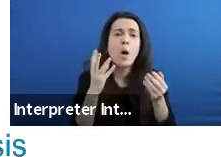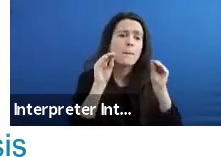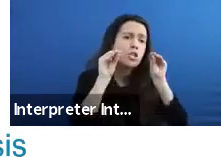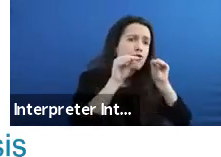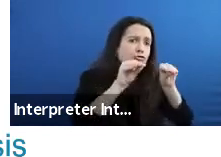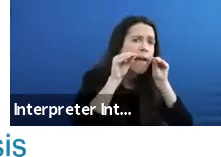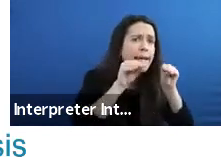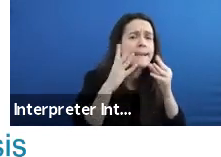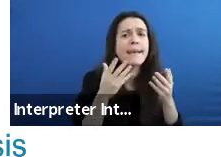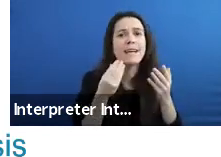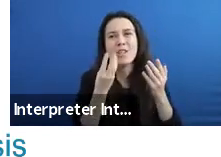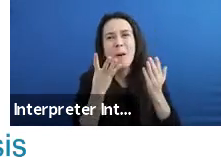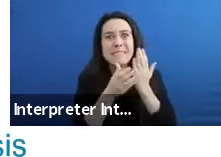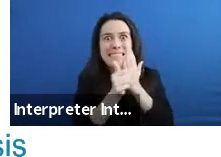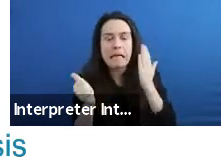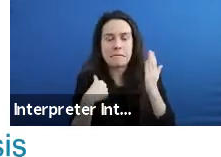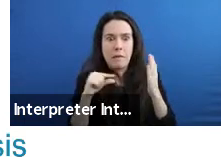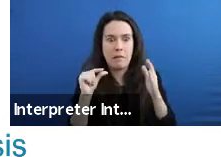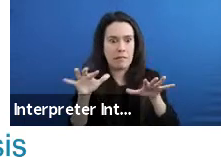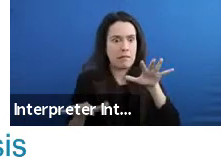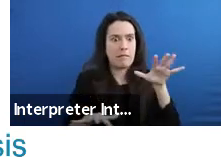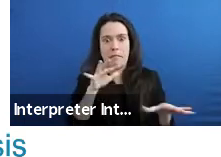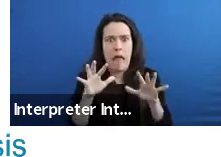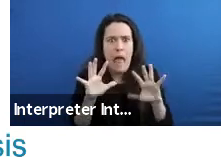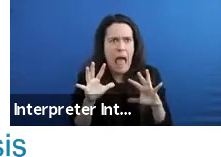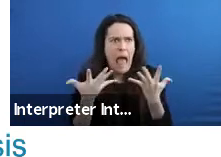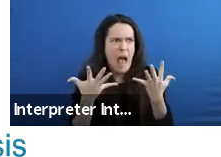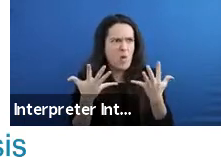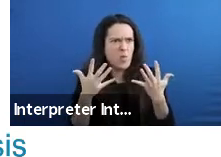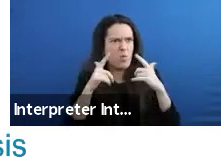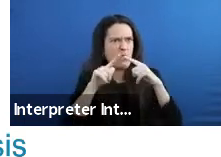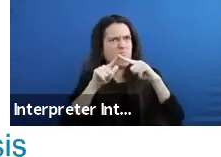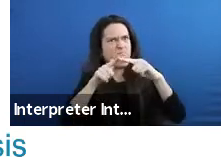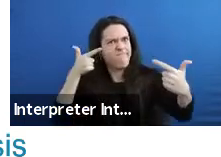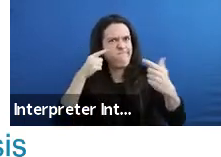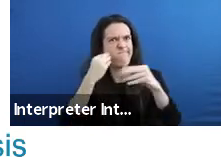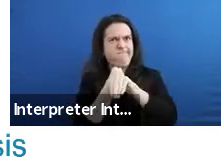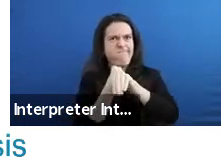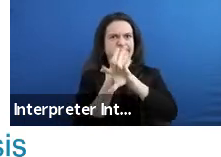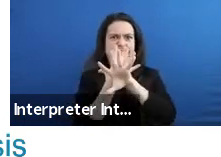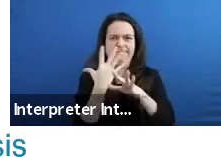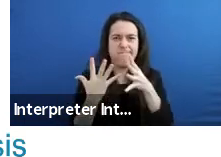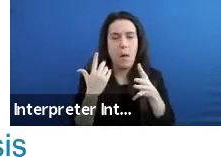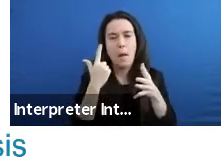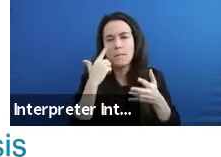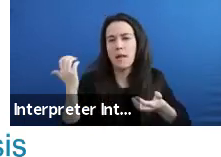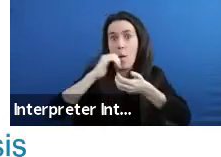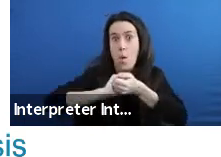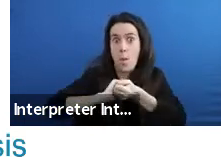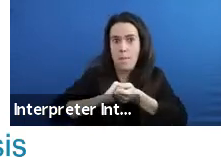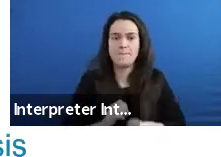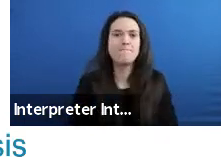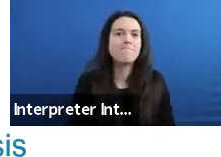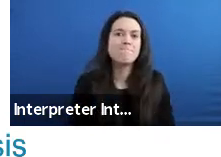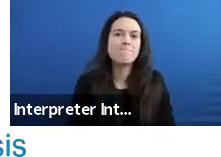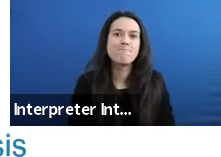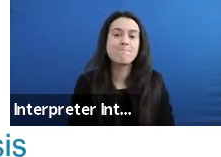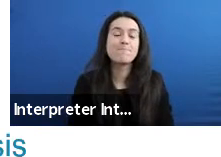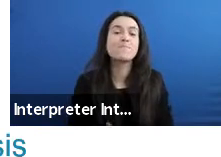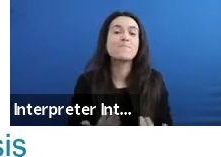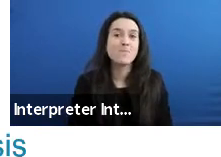be acquired to be able to engage more in this cross-sector collaborations. So the moving into